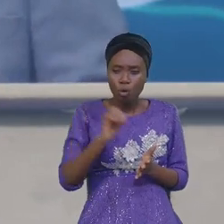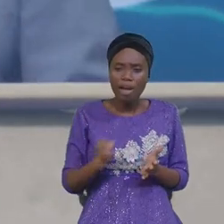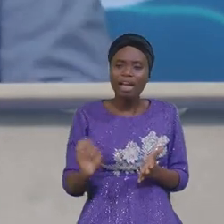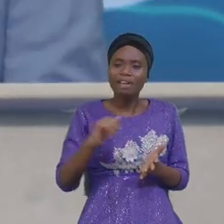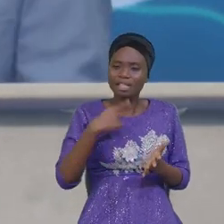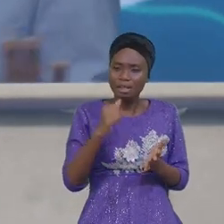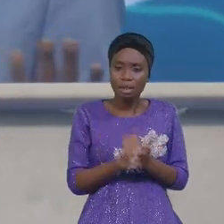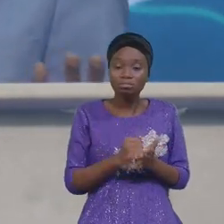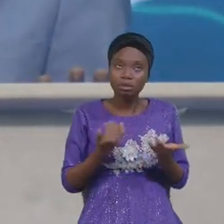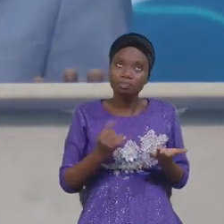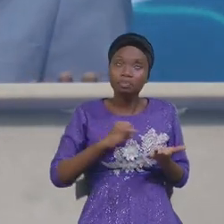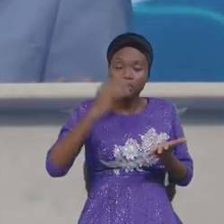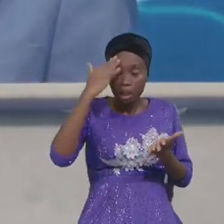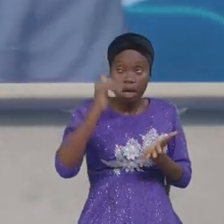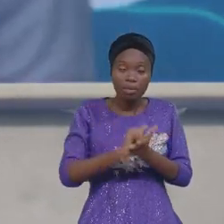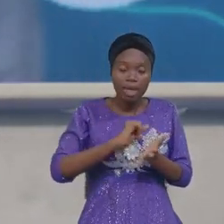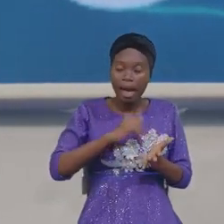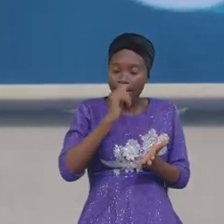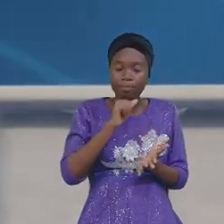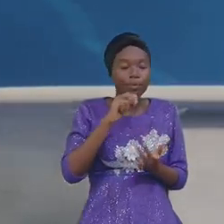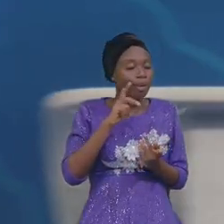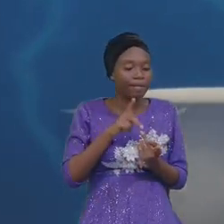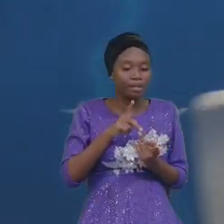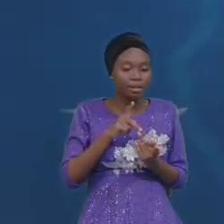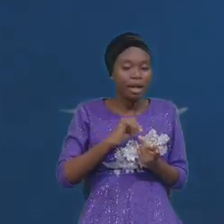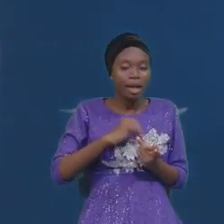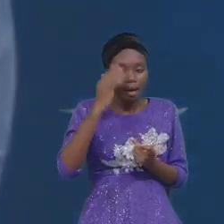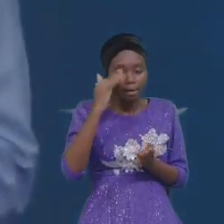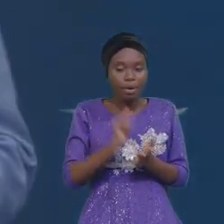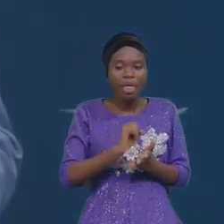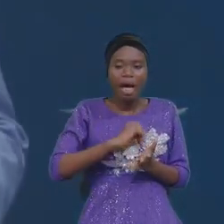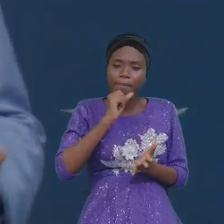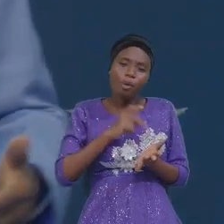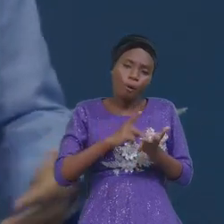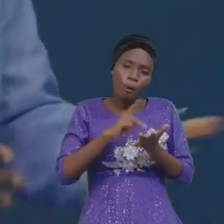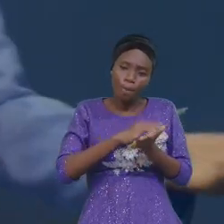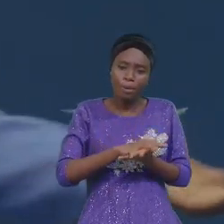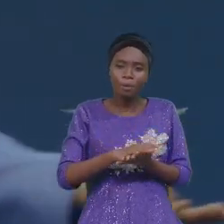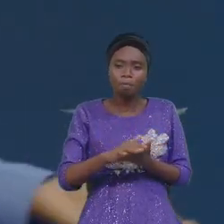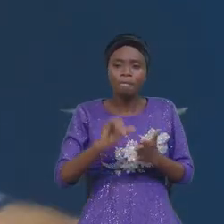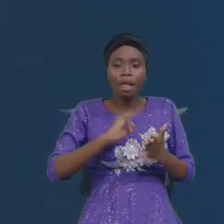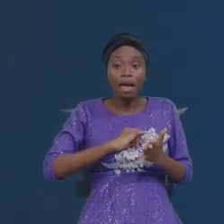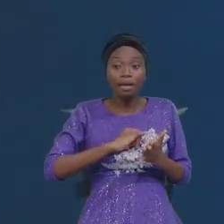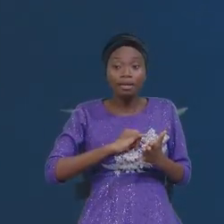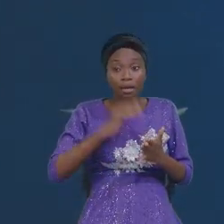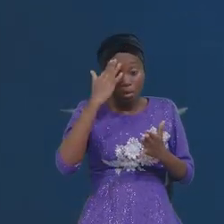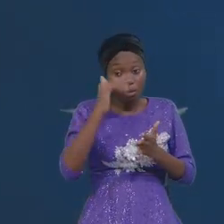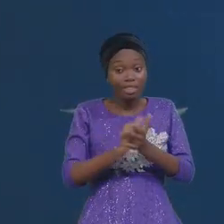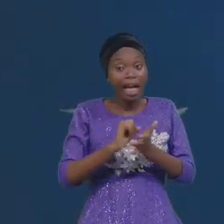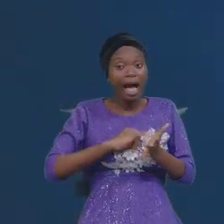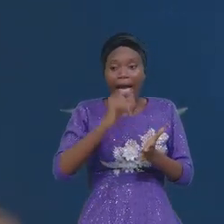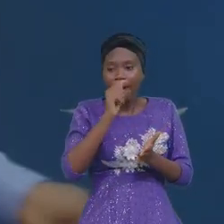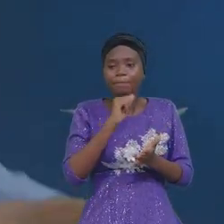I know I'm not perfect, I know I'm not pure, I know I'm not